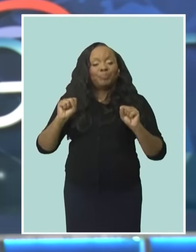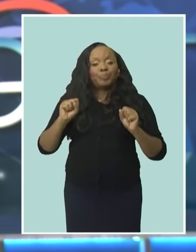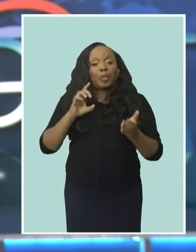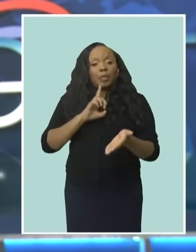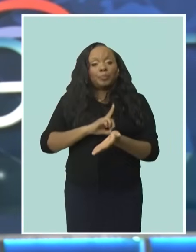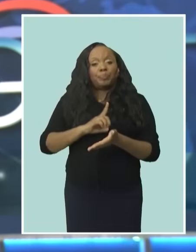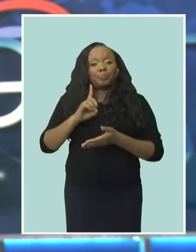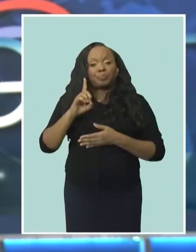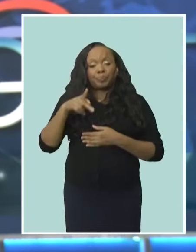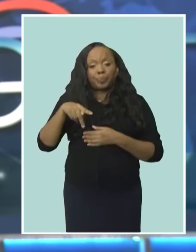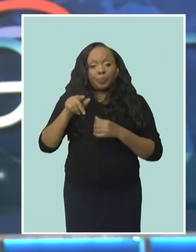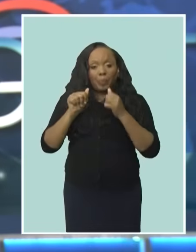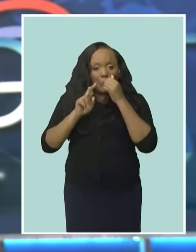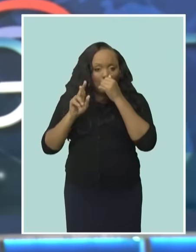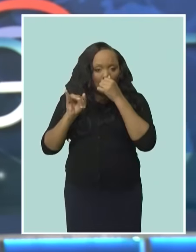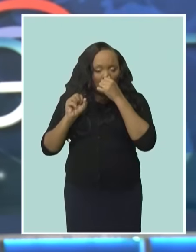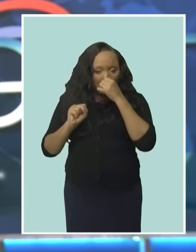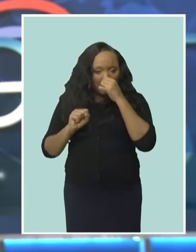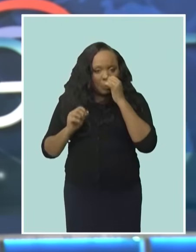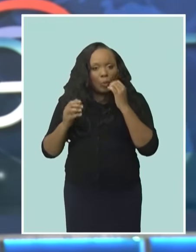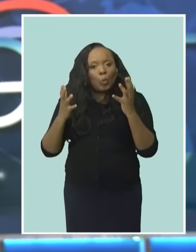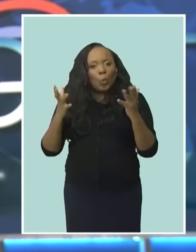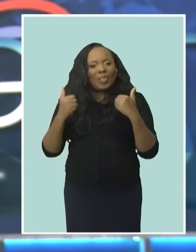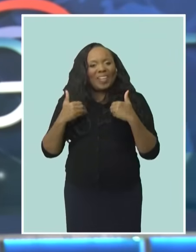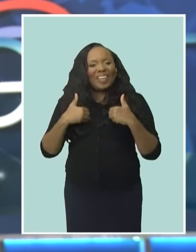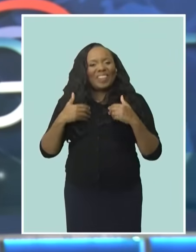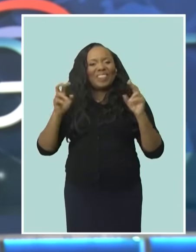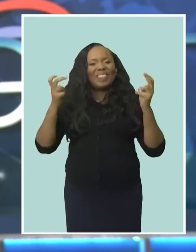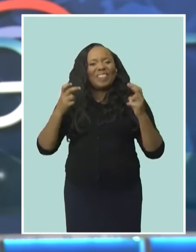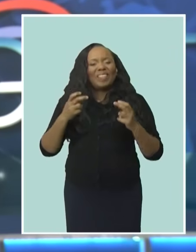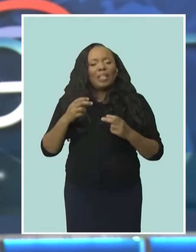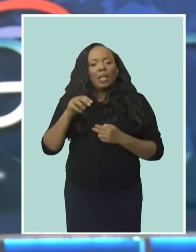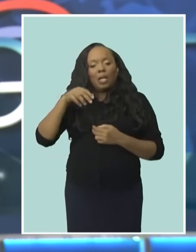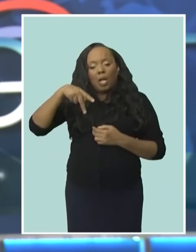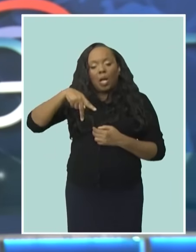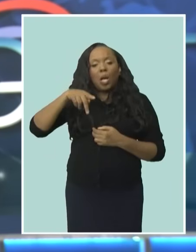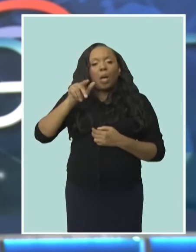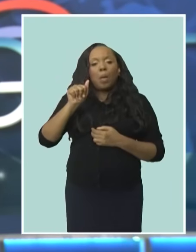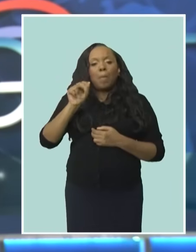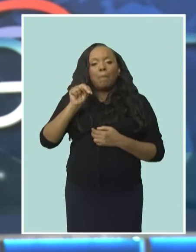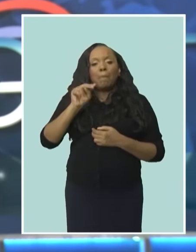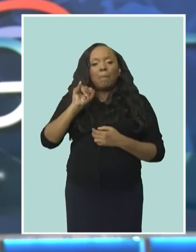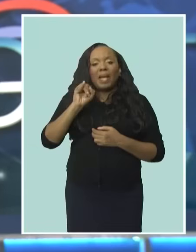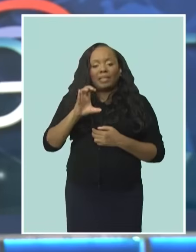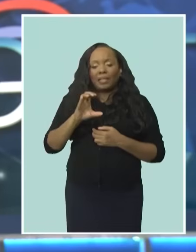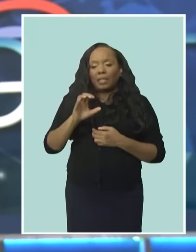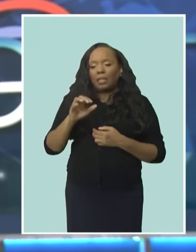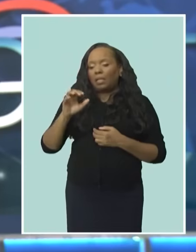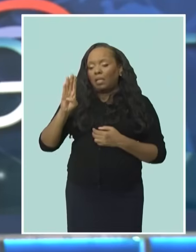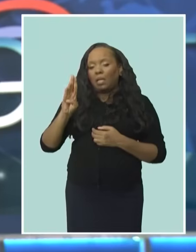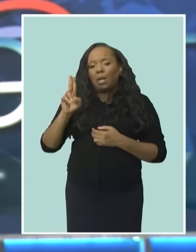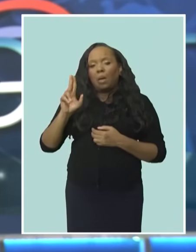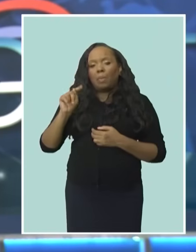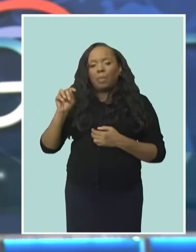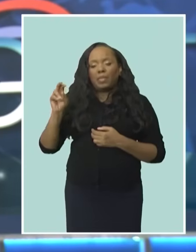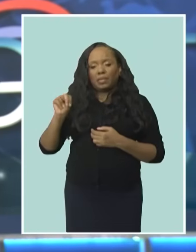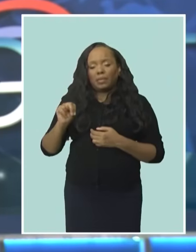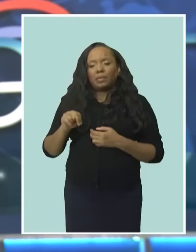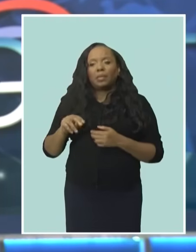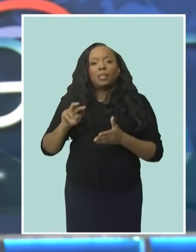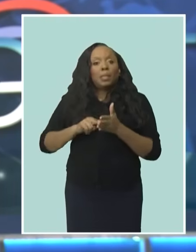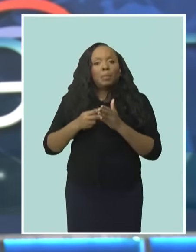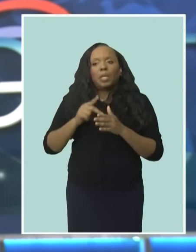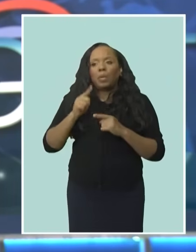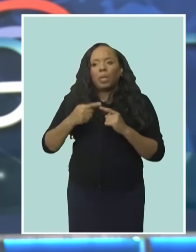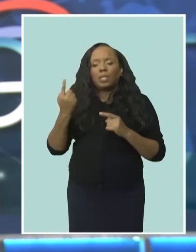Paris is calling for panic buttons on all wards and an urgent review of safety protocols to better protect nurses in